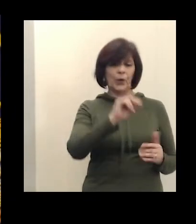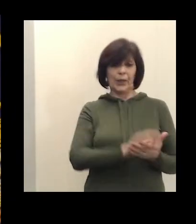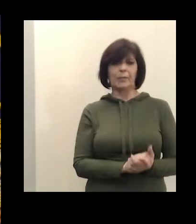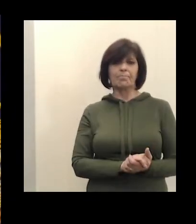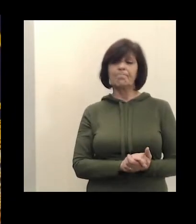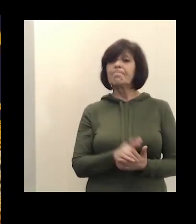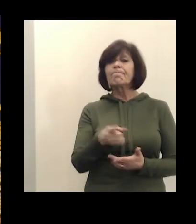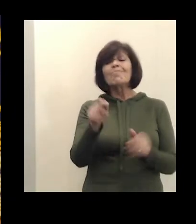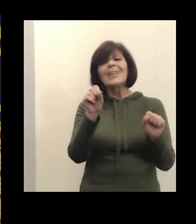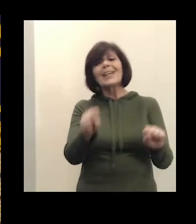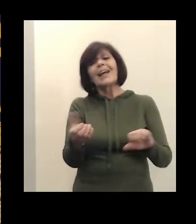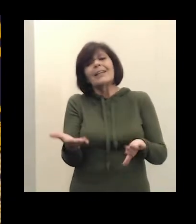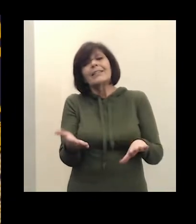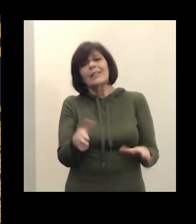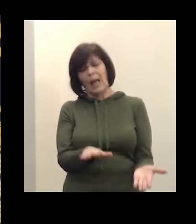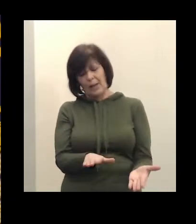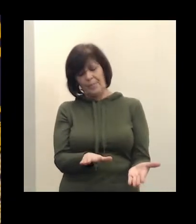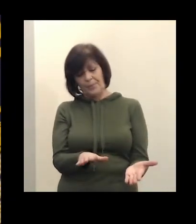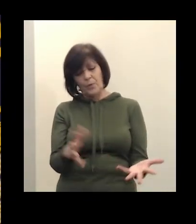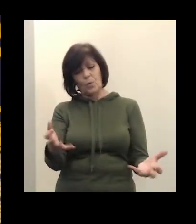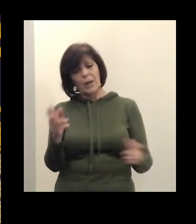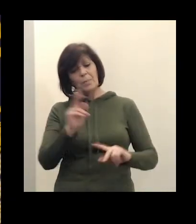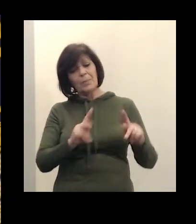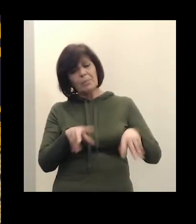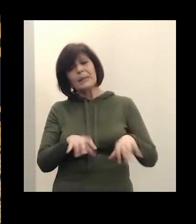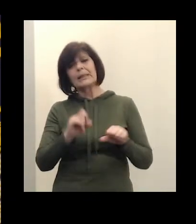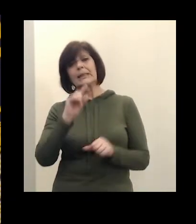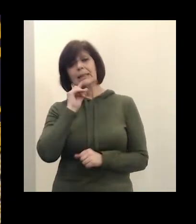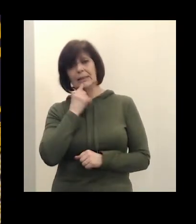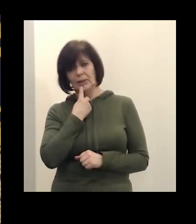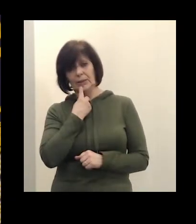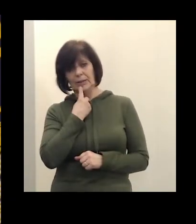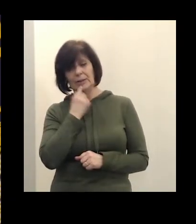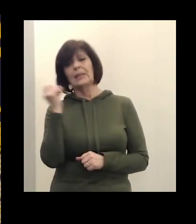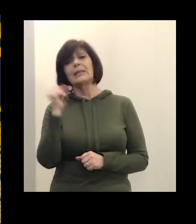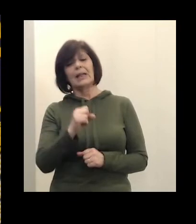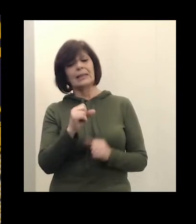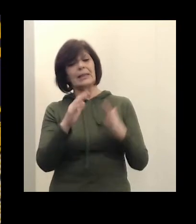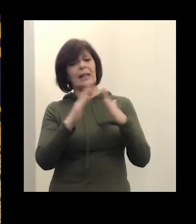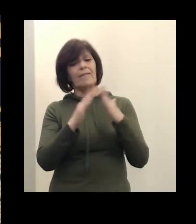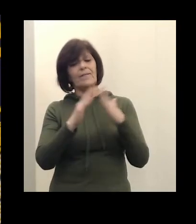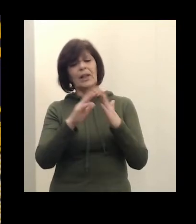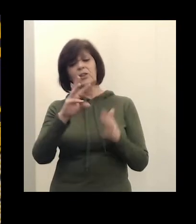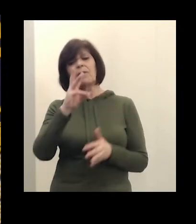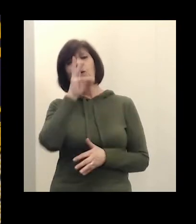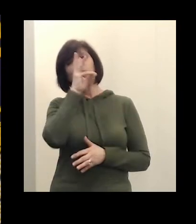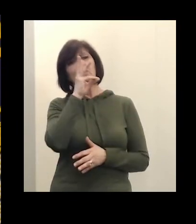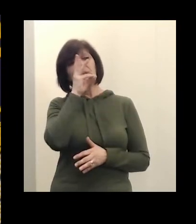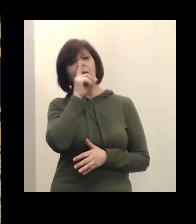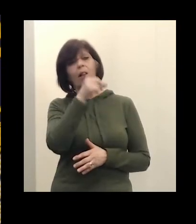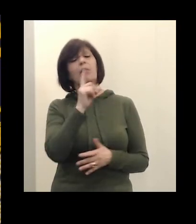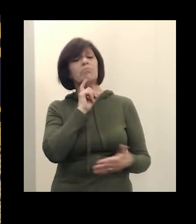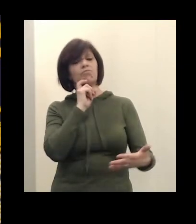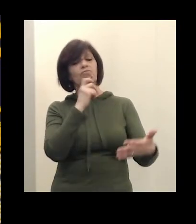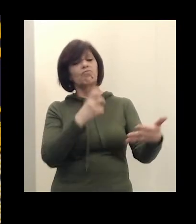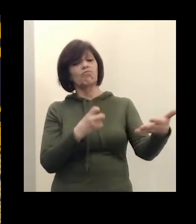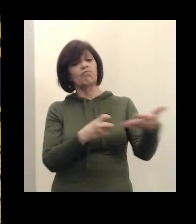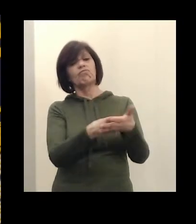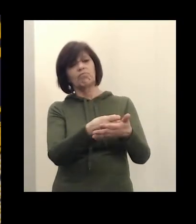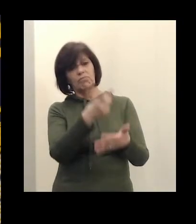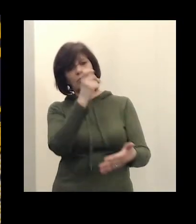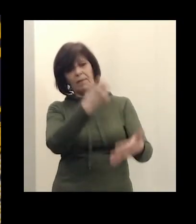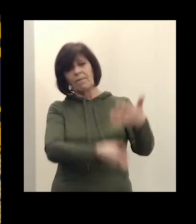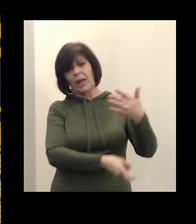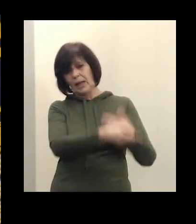from Omicron, and we want people to take this seriously. So, yes, the Village of Williamsville was cited. I believe they've been fined, though I would leave it